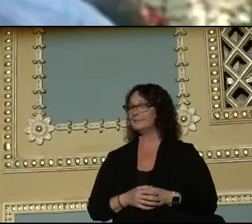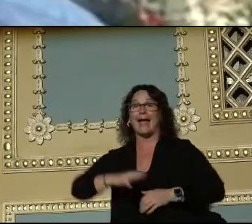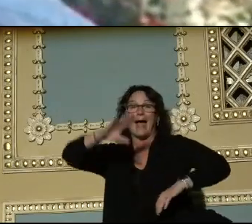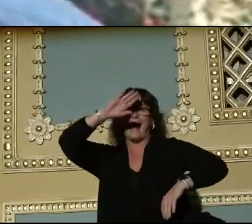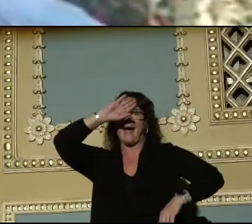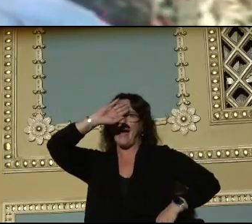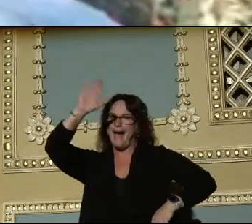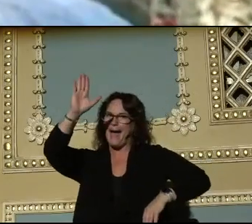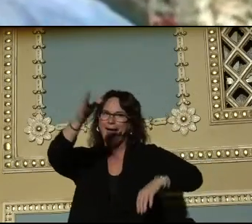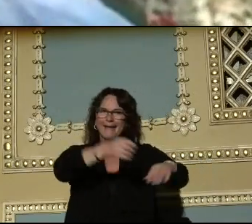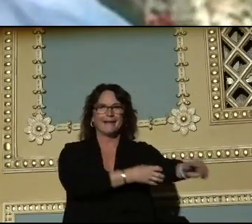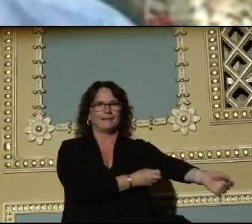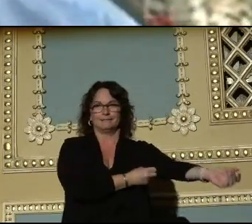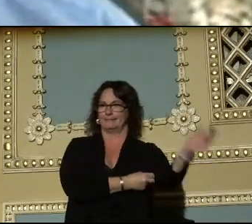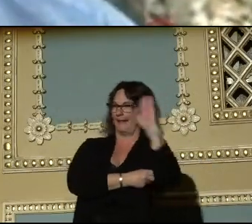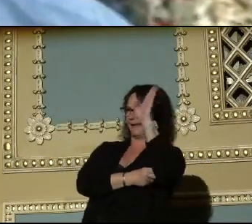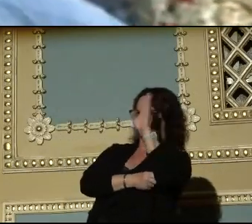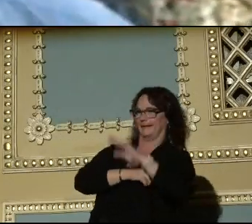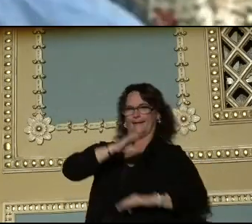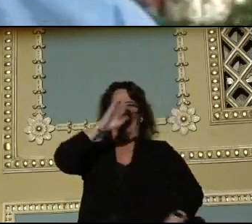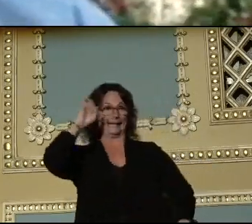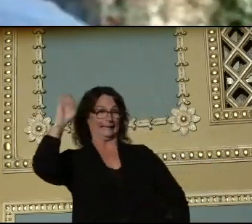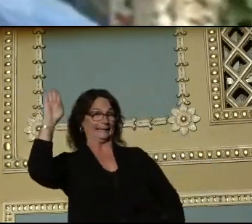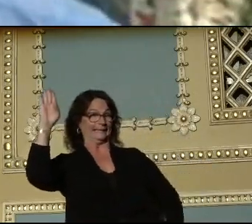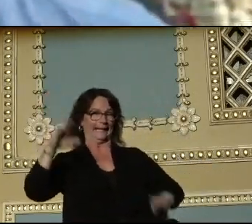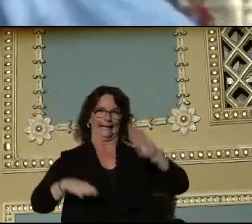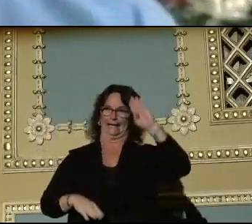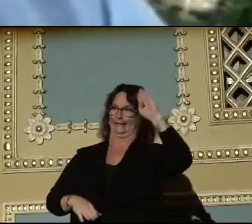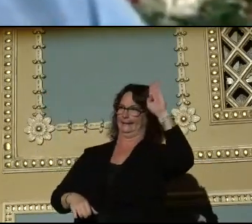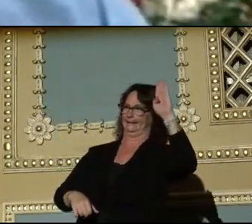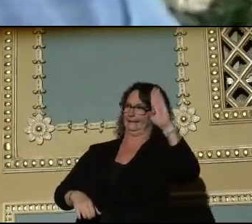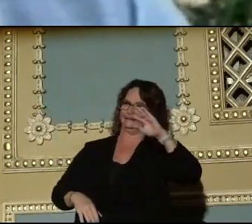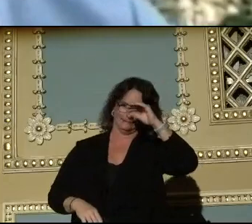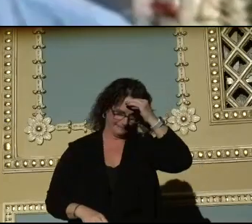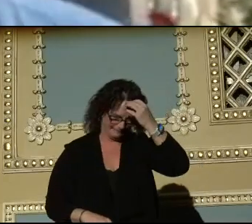Hiya! Hi! Hi! Hi!